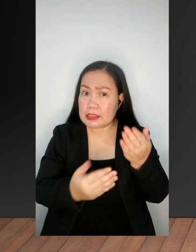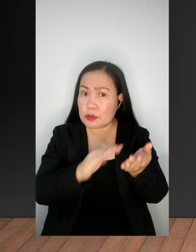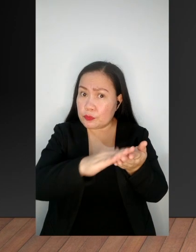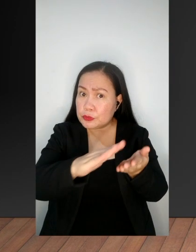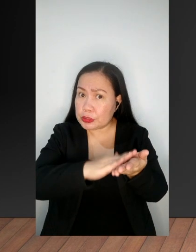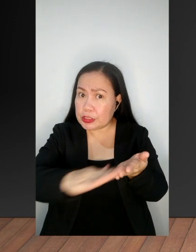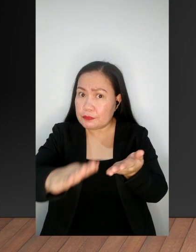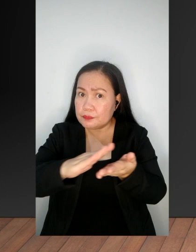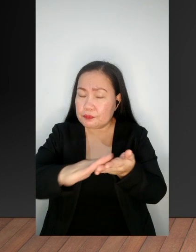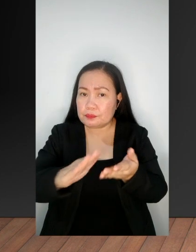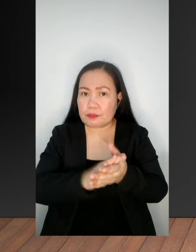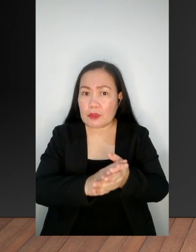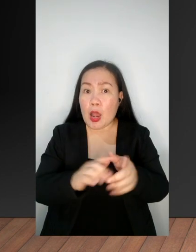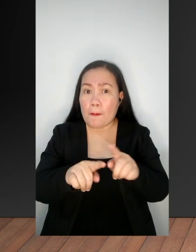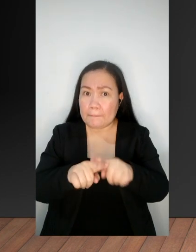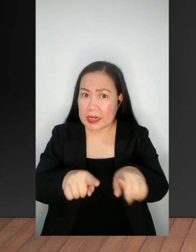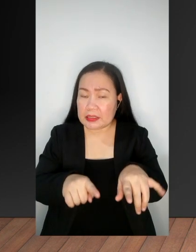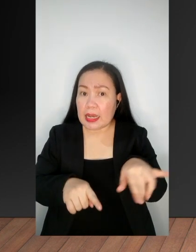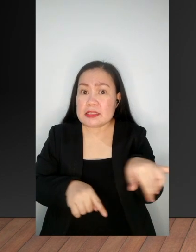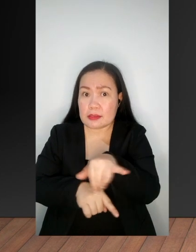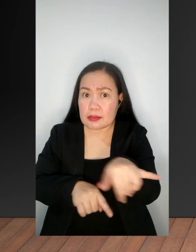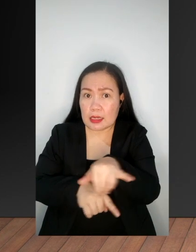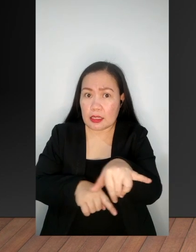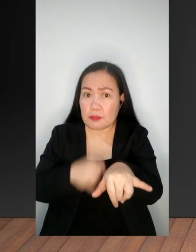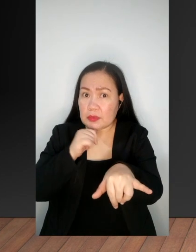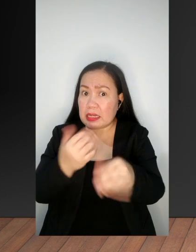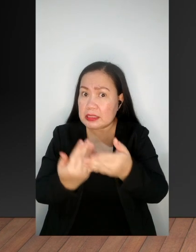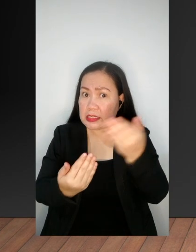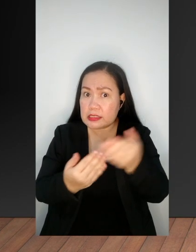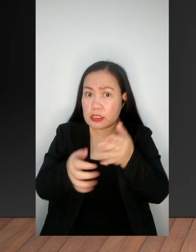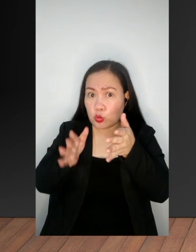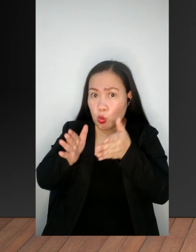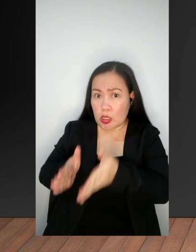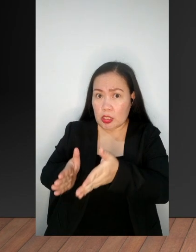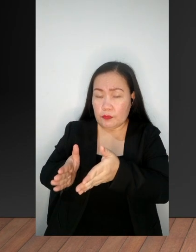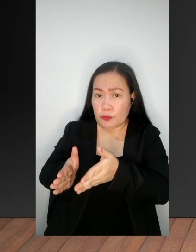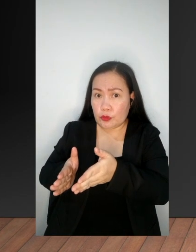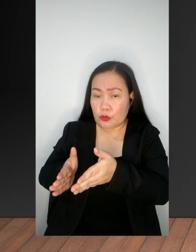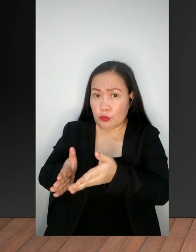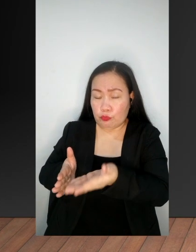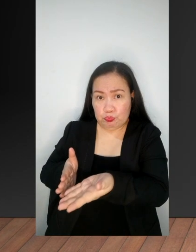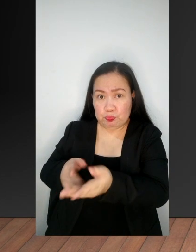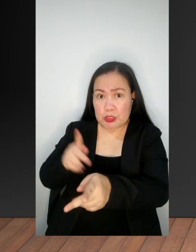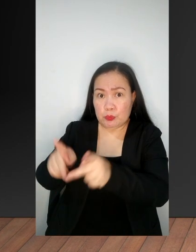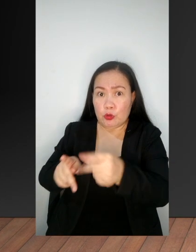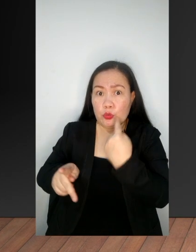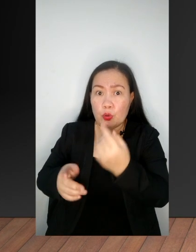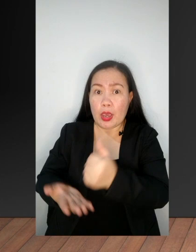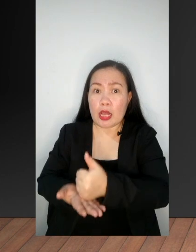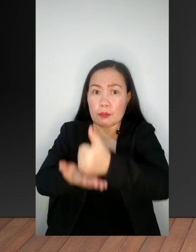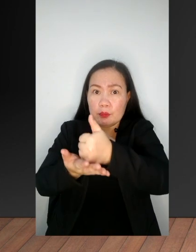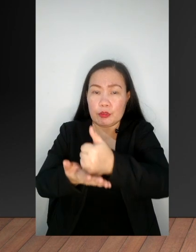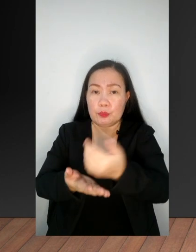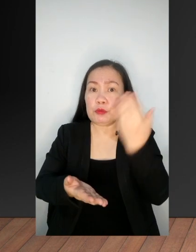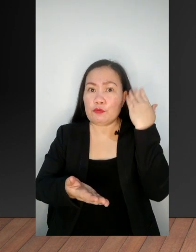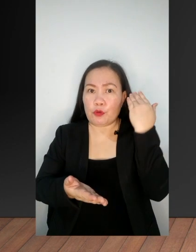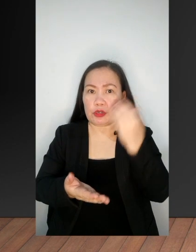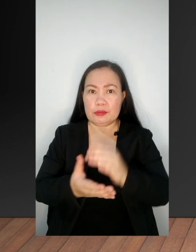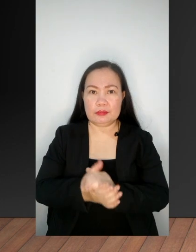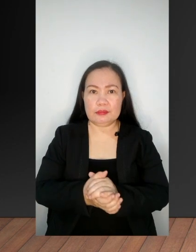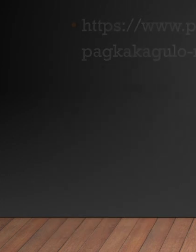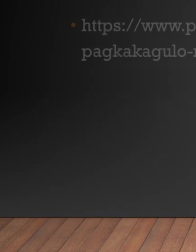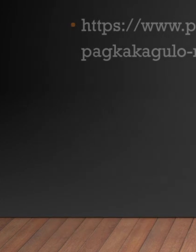forgive, but it is also not easy to leave those who helped you on the air.